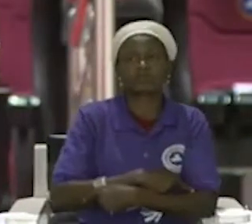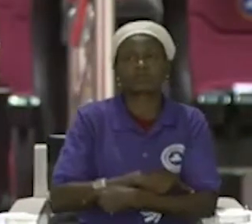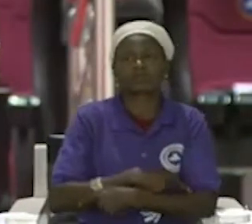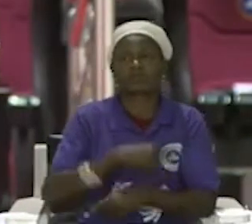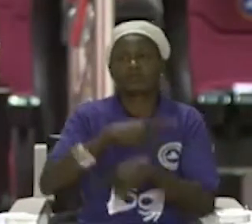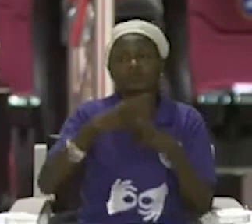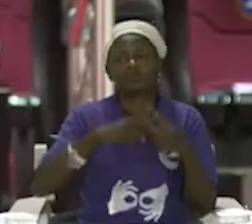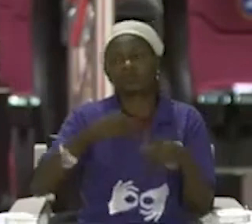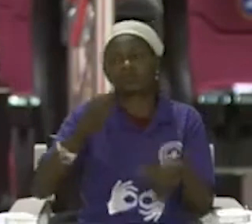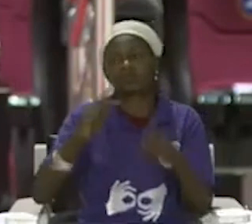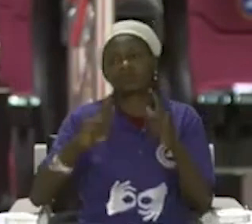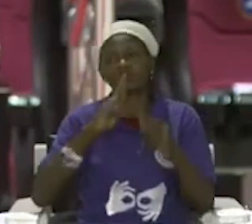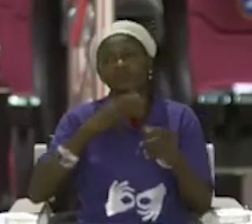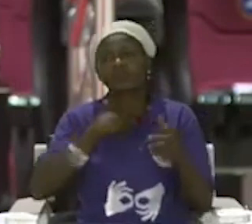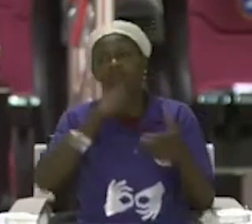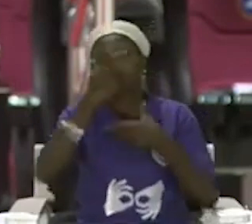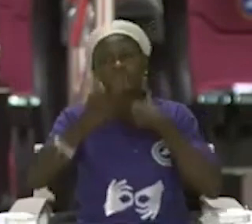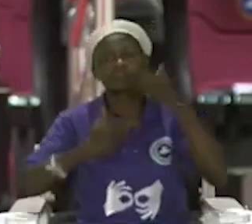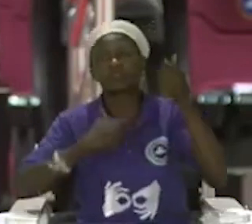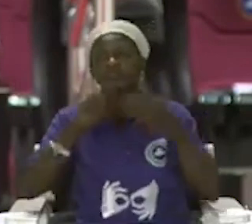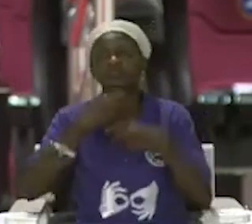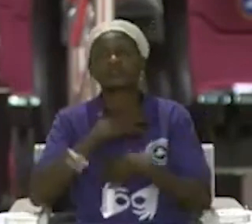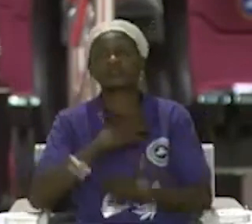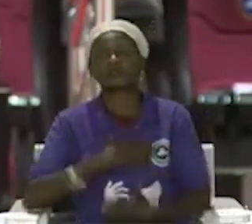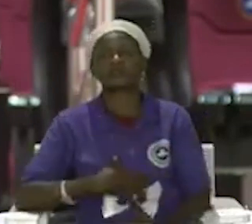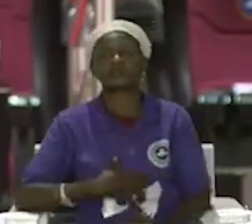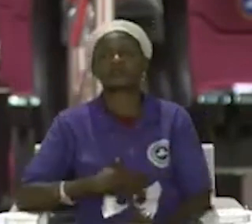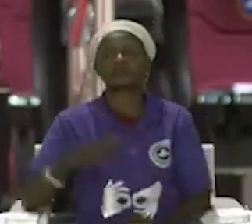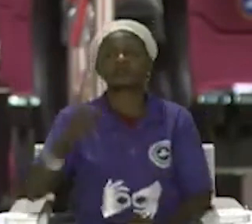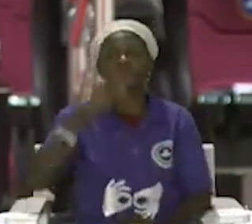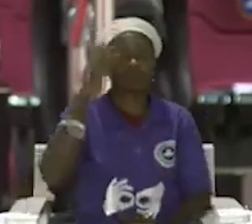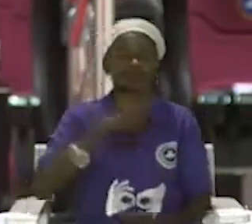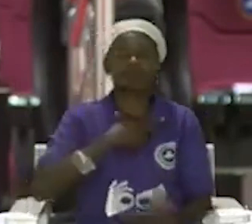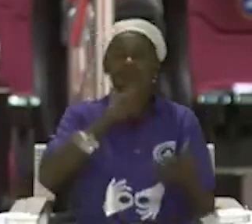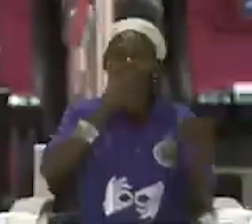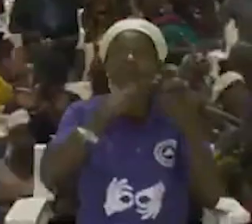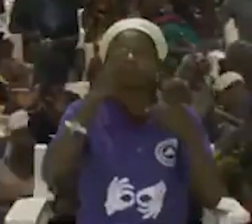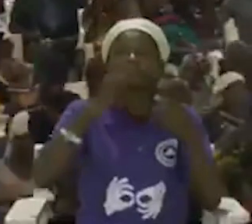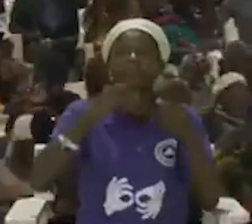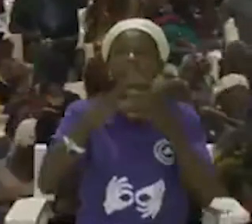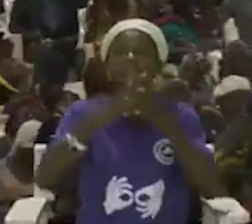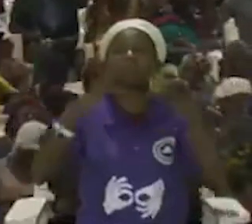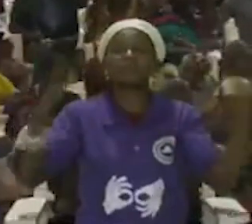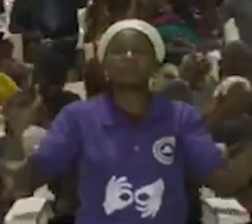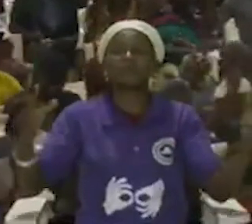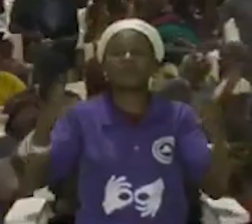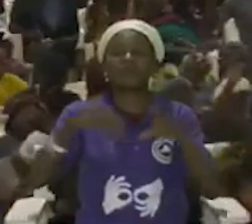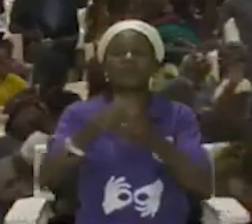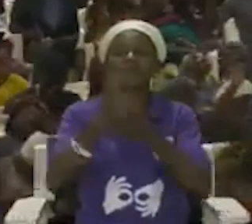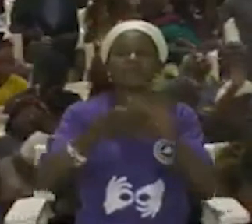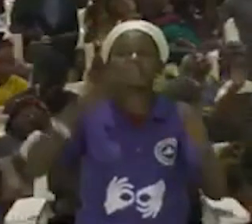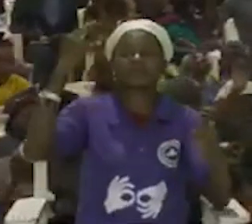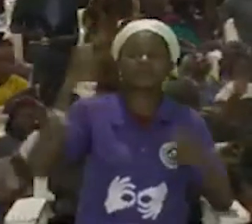When others might be crying famine, you'll be crying surplus.